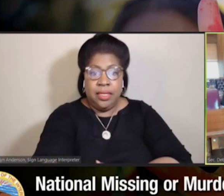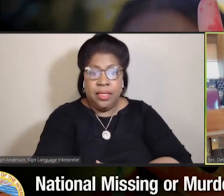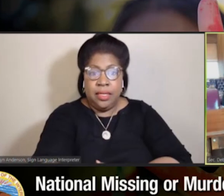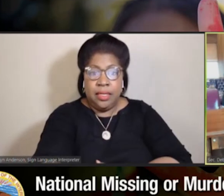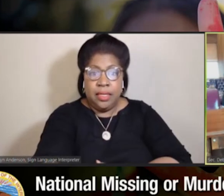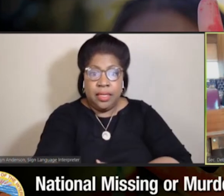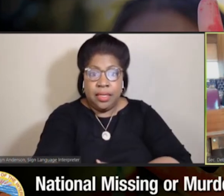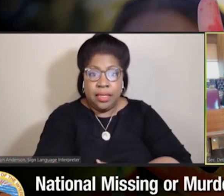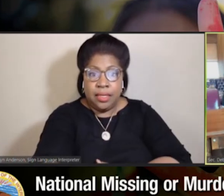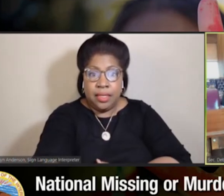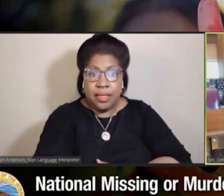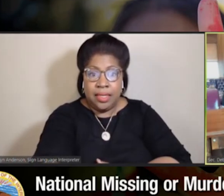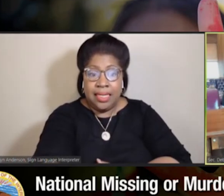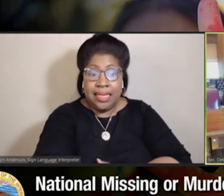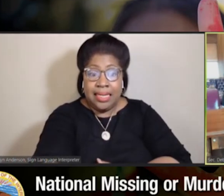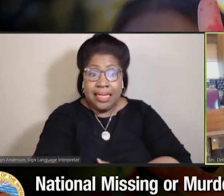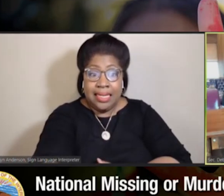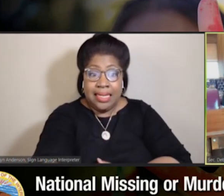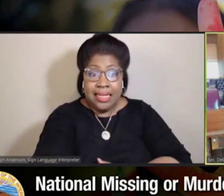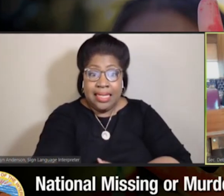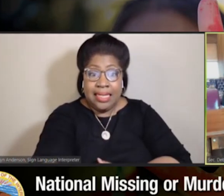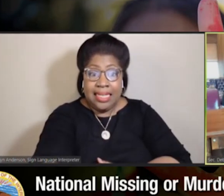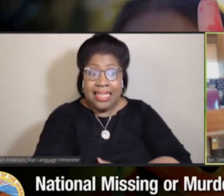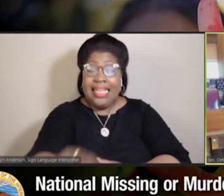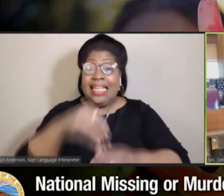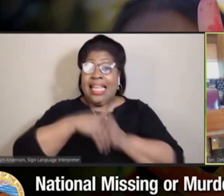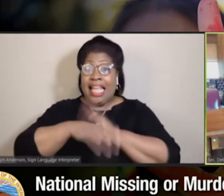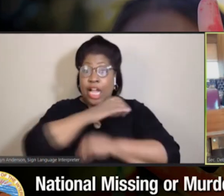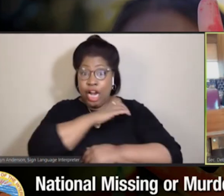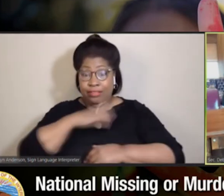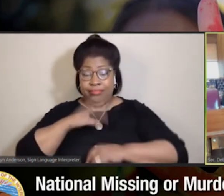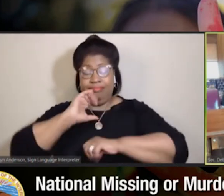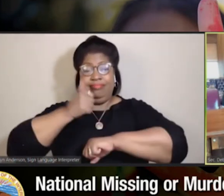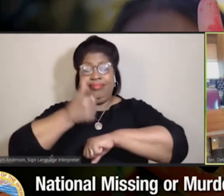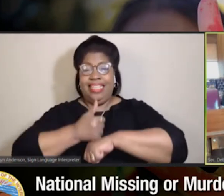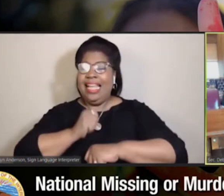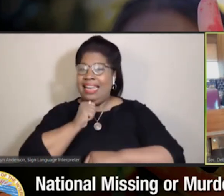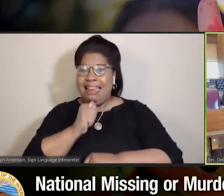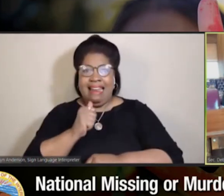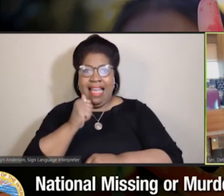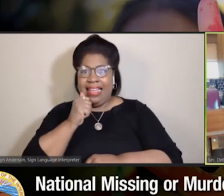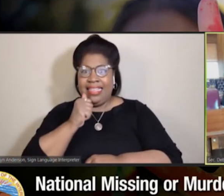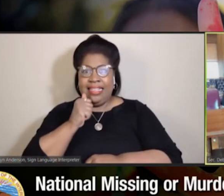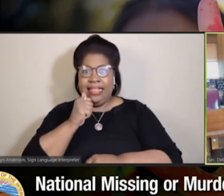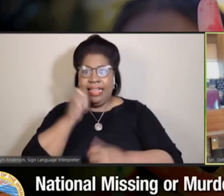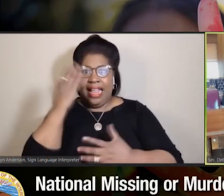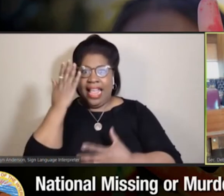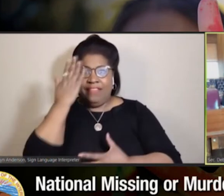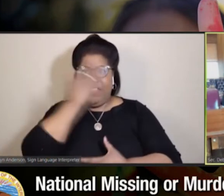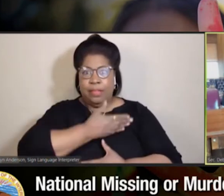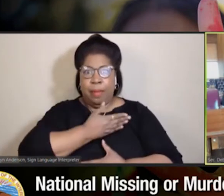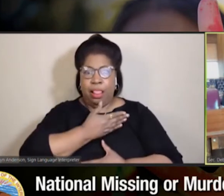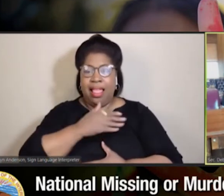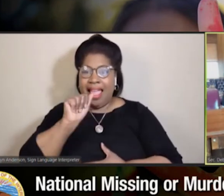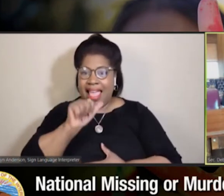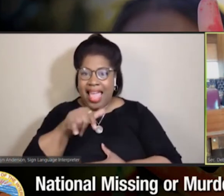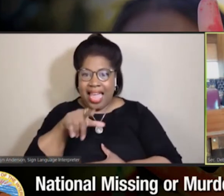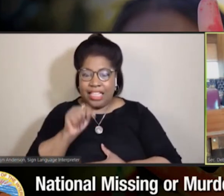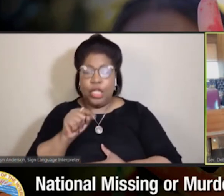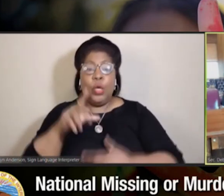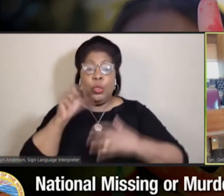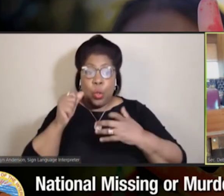Invisible Act. Now, in partnership with the Justice Department and with extensive engagement with tribes and other stakeholders,